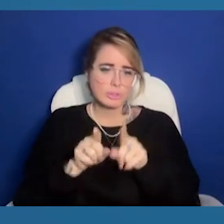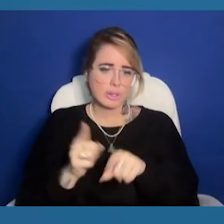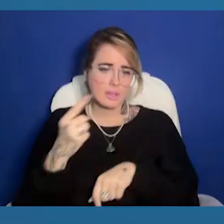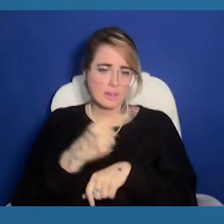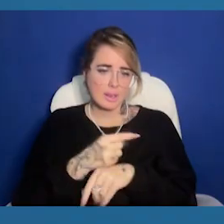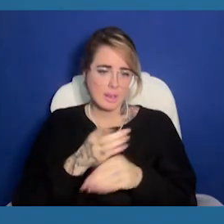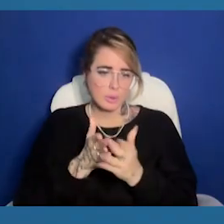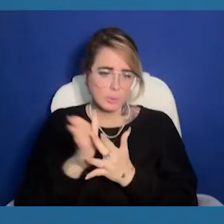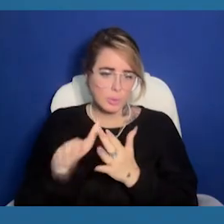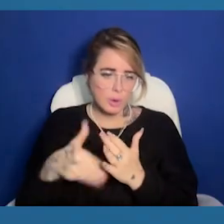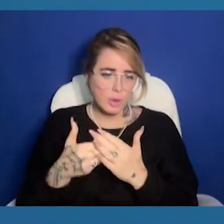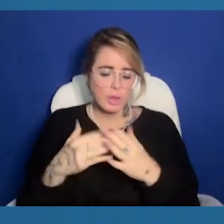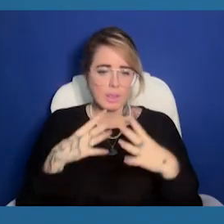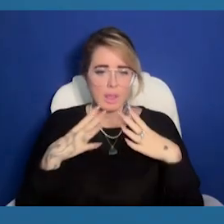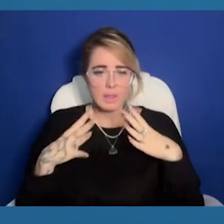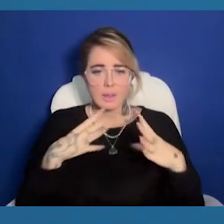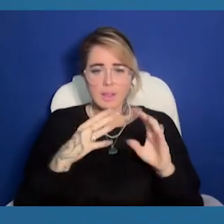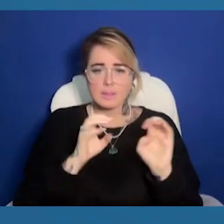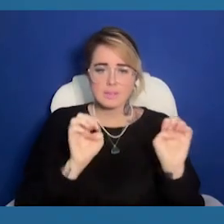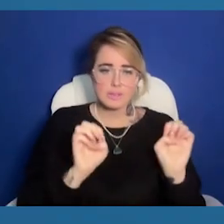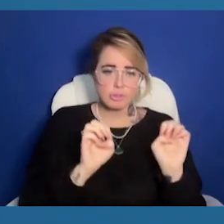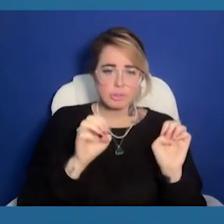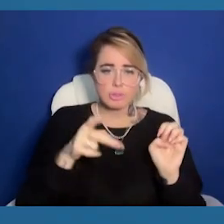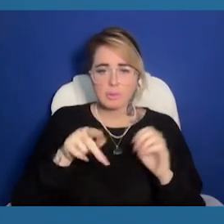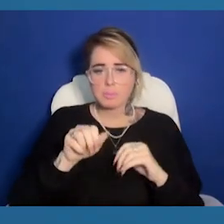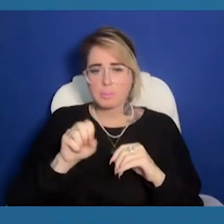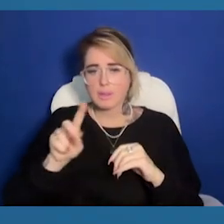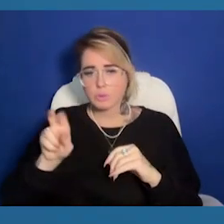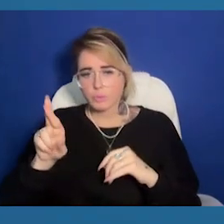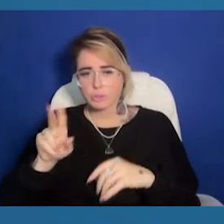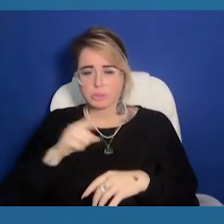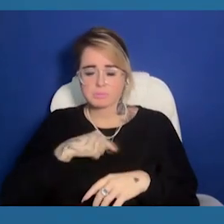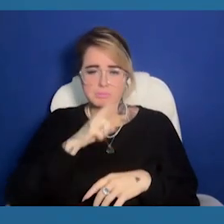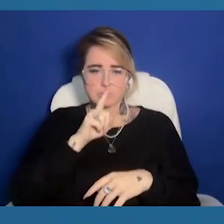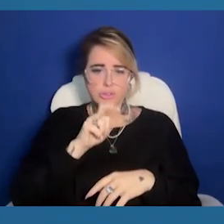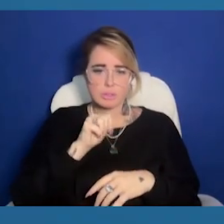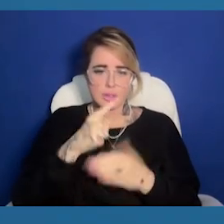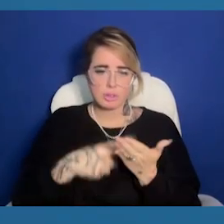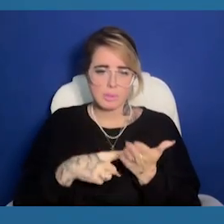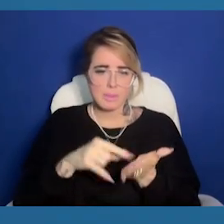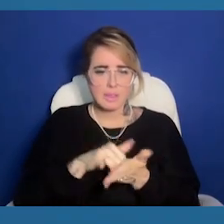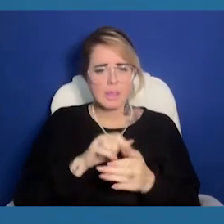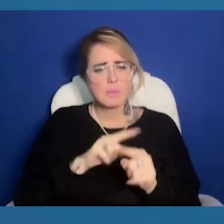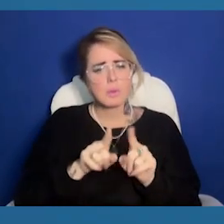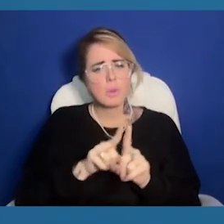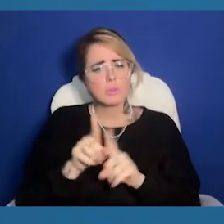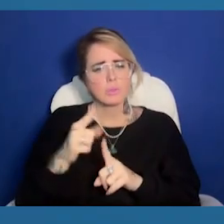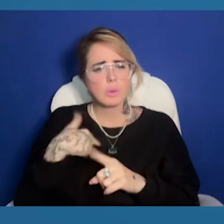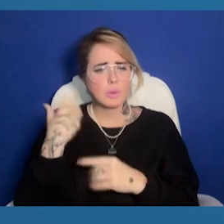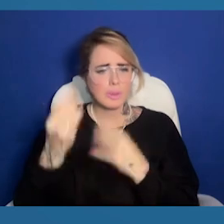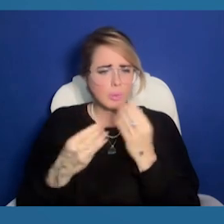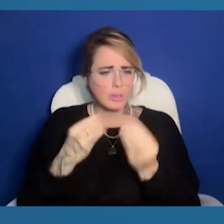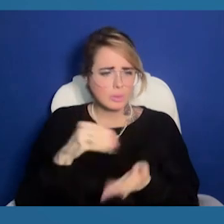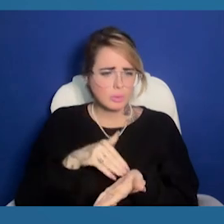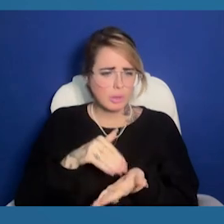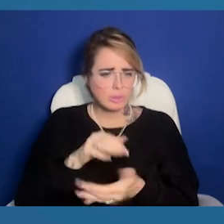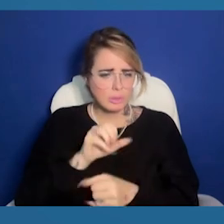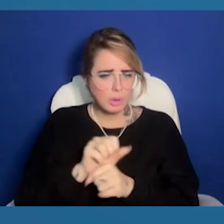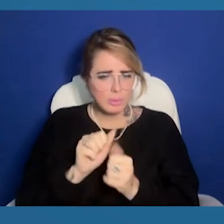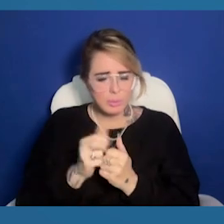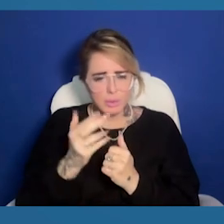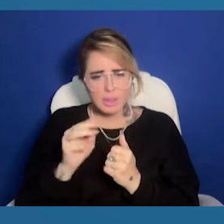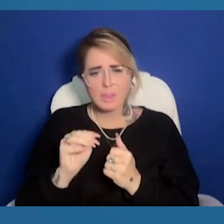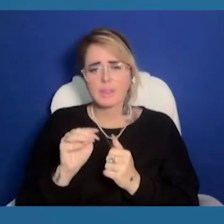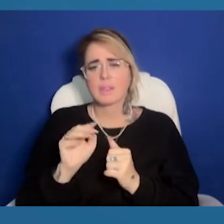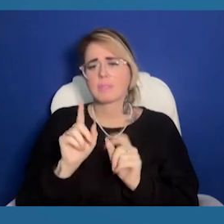holidays, Easter, Passover. I probably shouldn't talk about that. But that, we also went to doctor's appointments with him. We were there with his